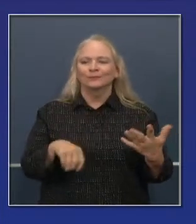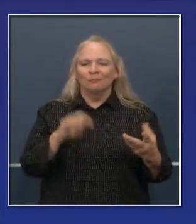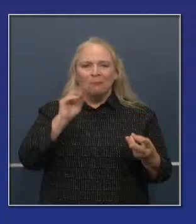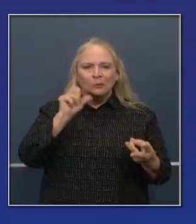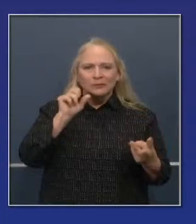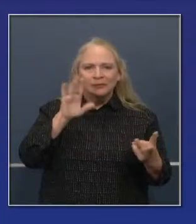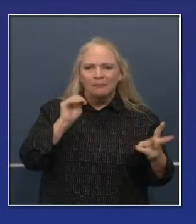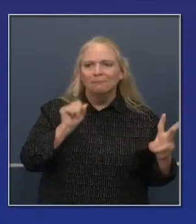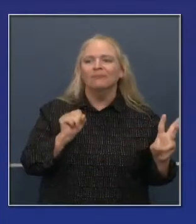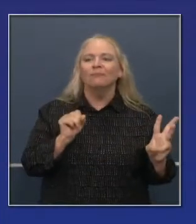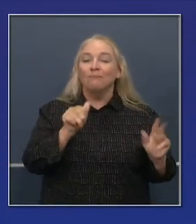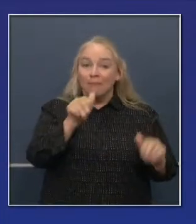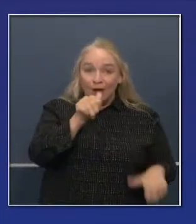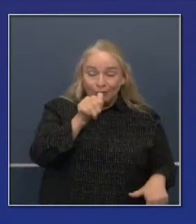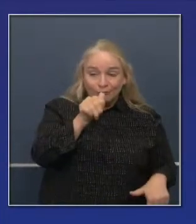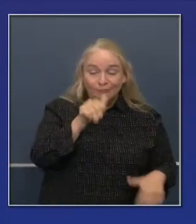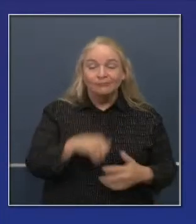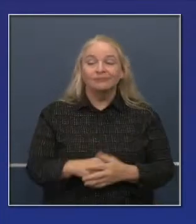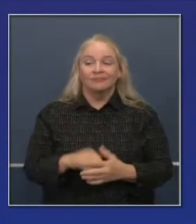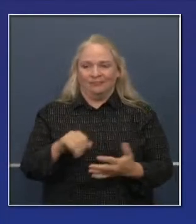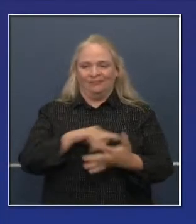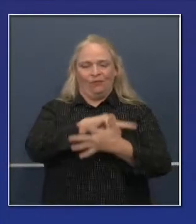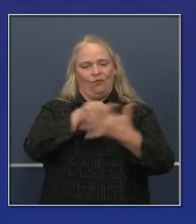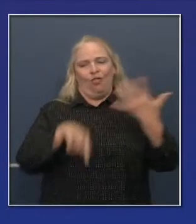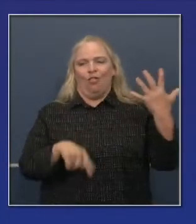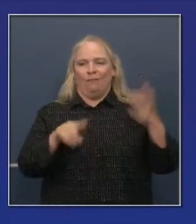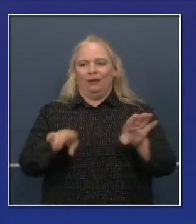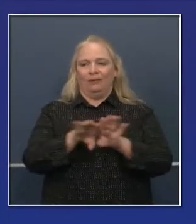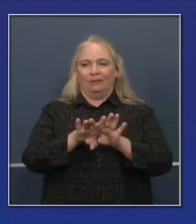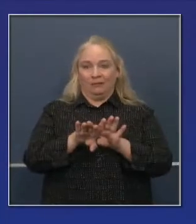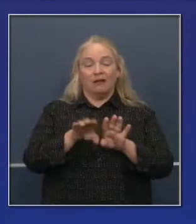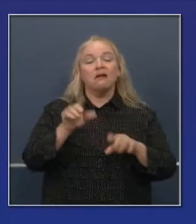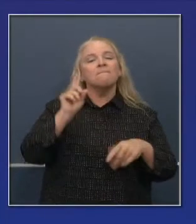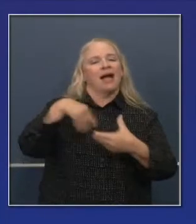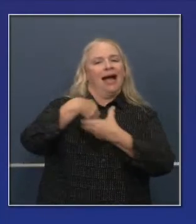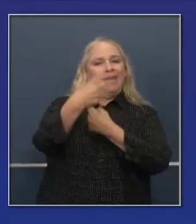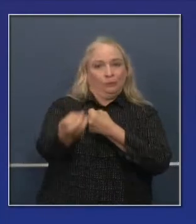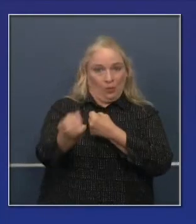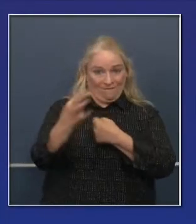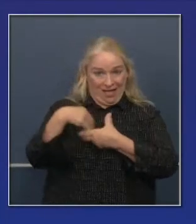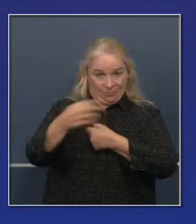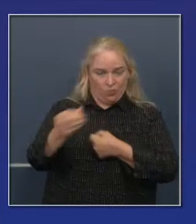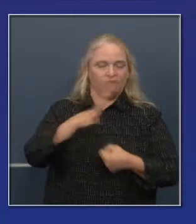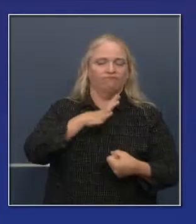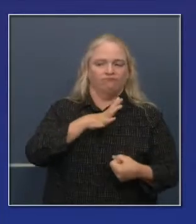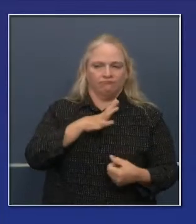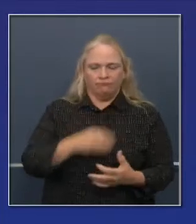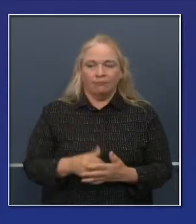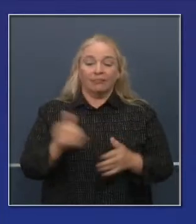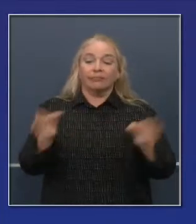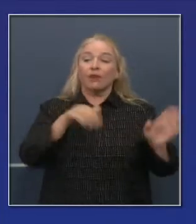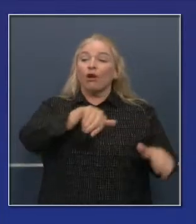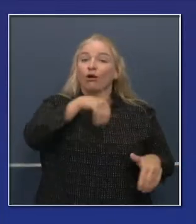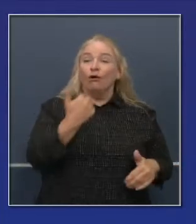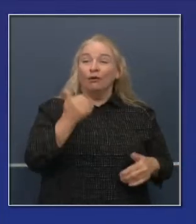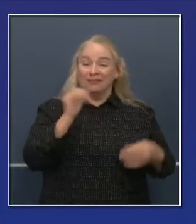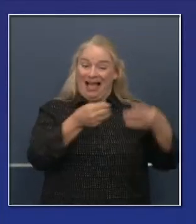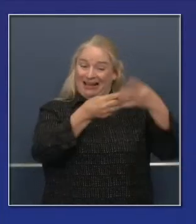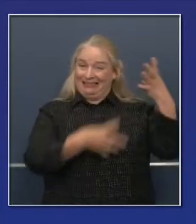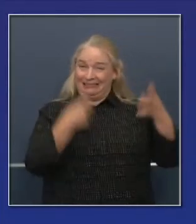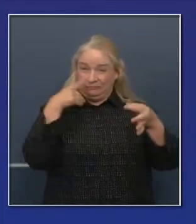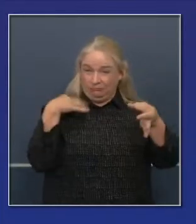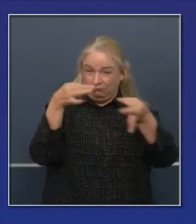to outdoor activities to the extent possible. Now, with counties on the monitoring list, we have this